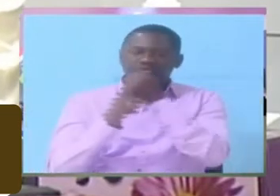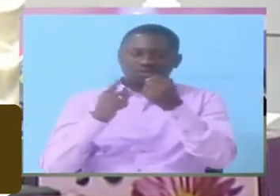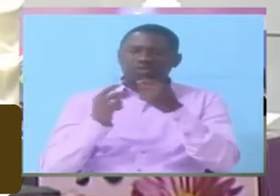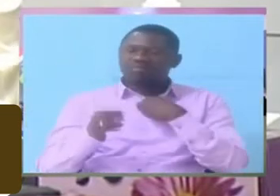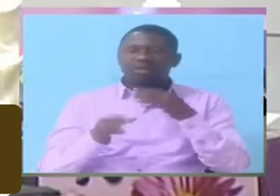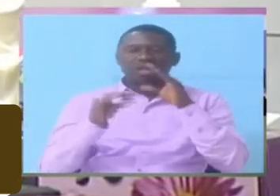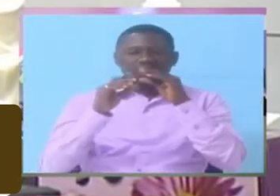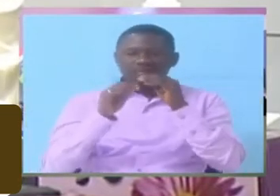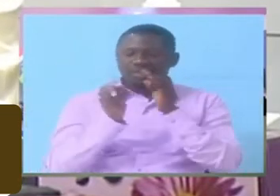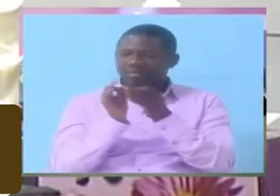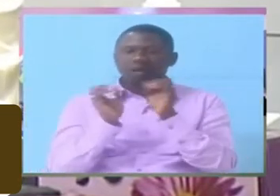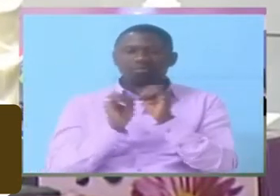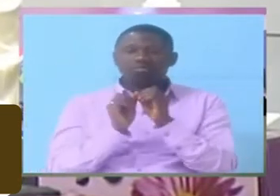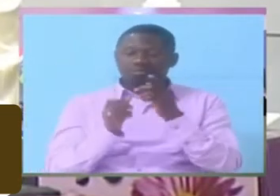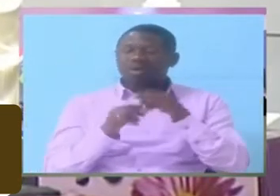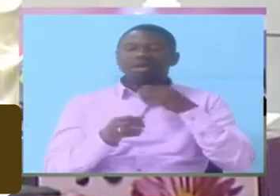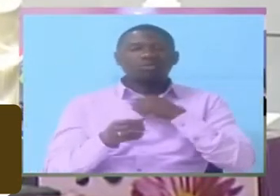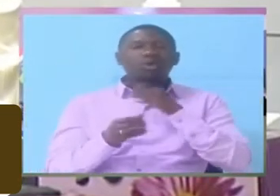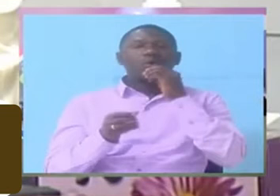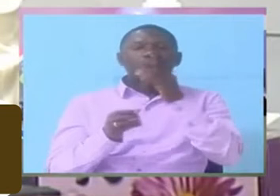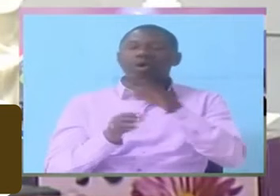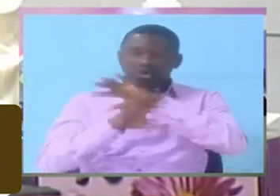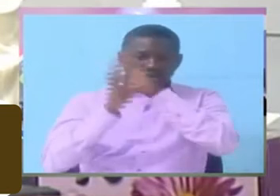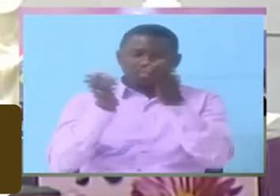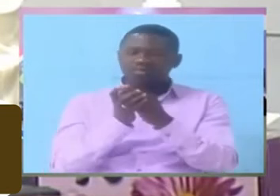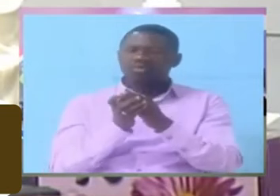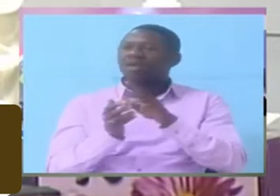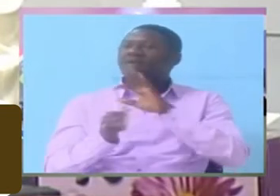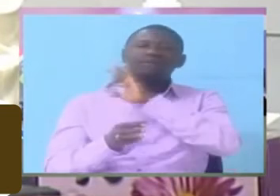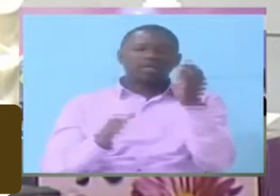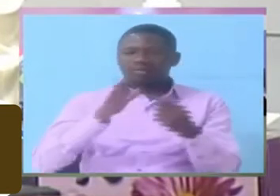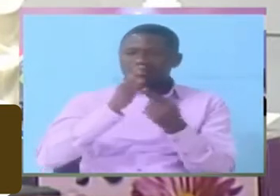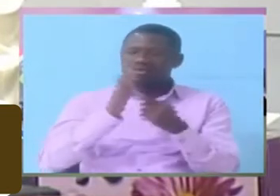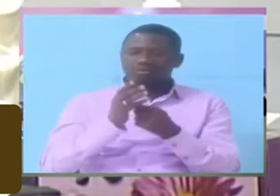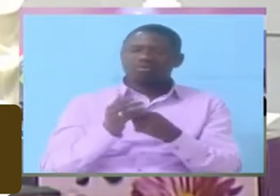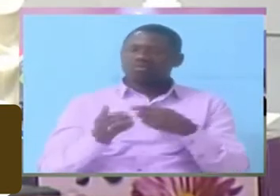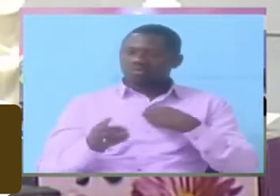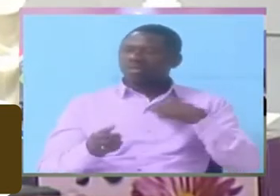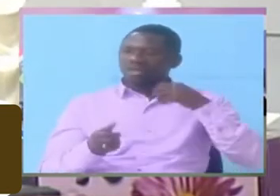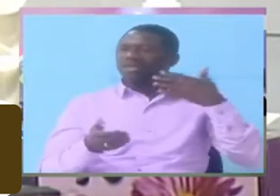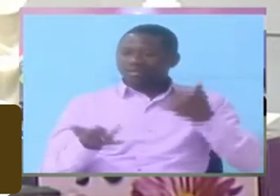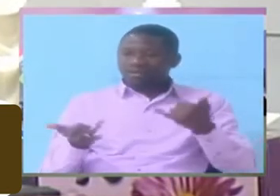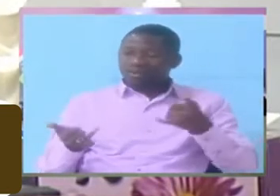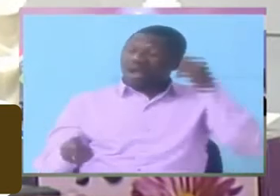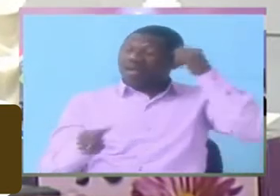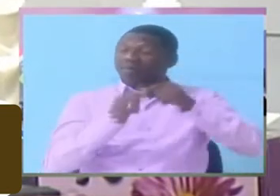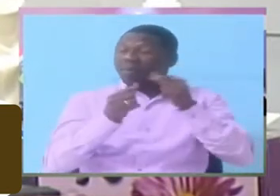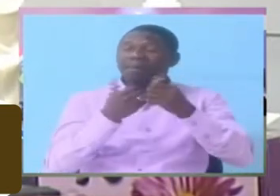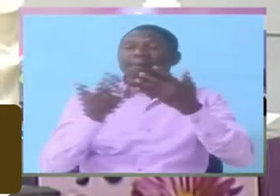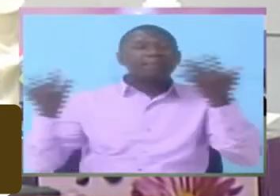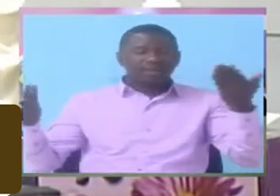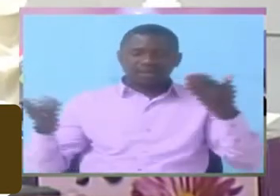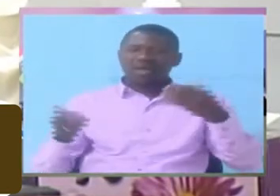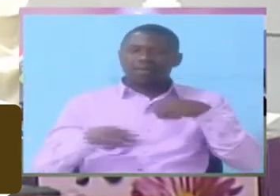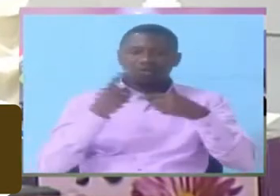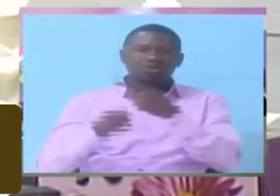here, if you would allow me to mention, because my mind comes to reflect on them now. Yamabiji ngakilo botho